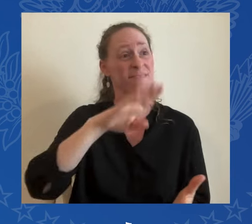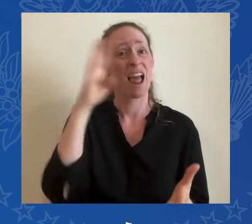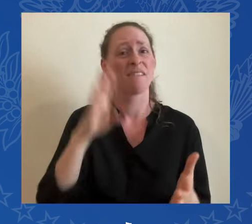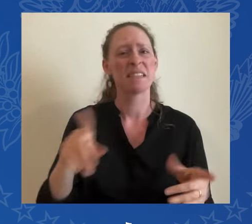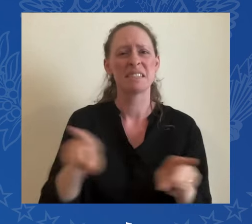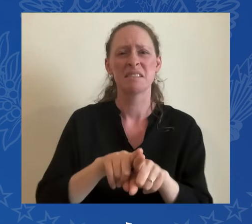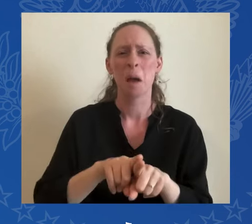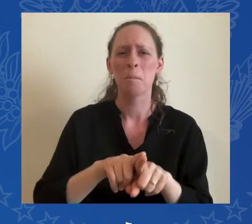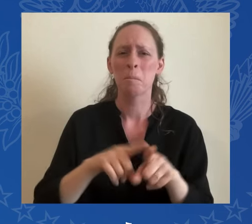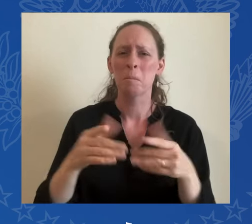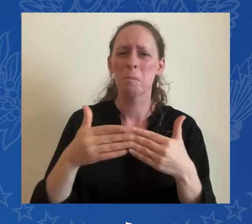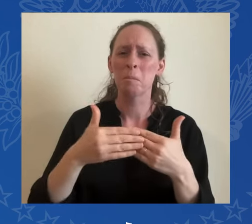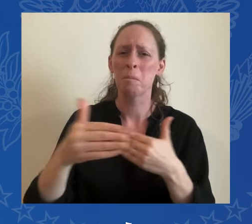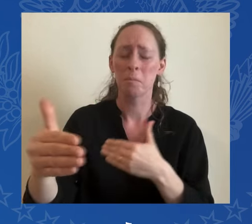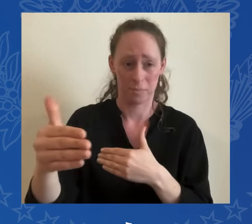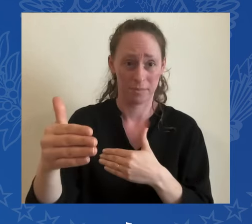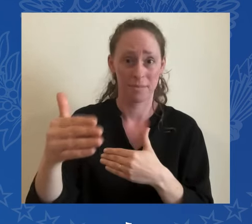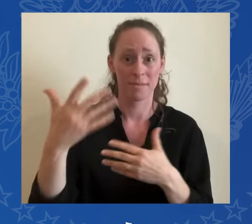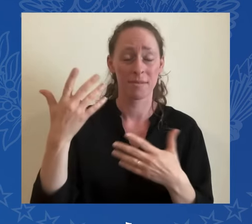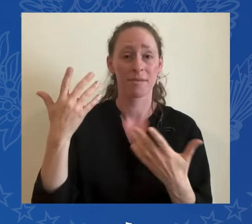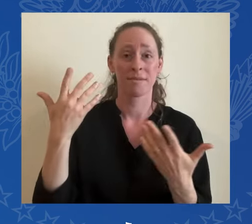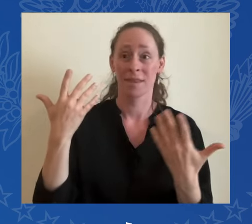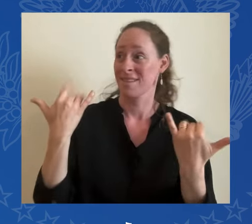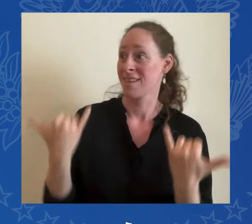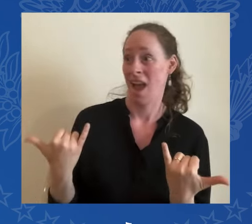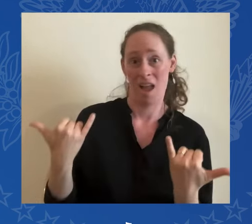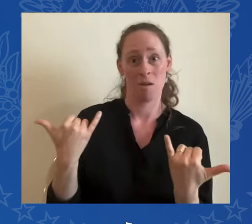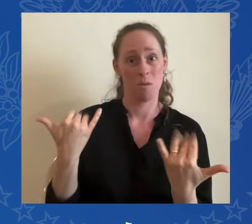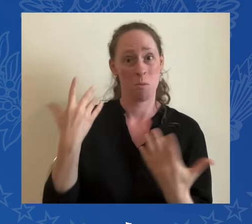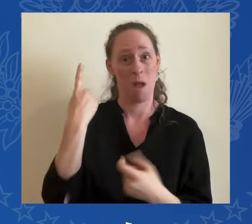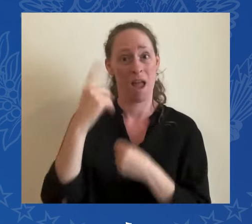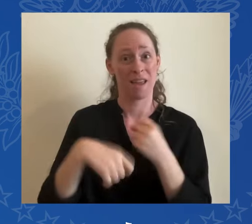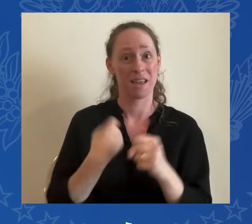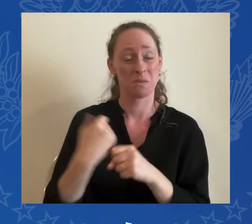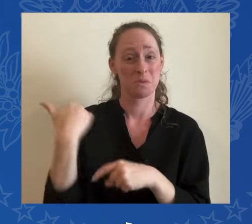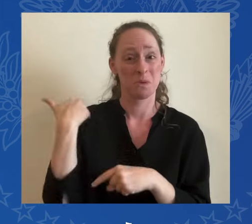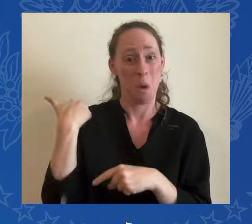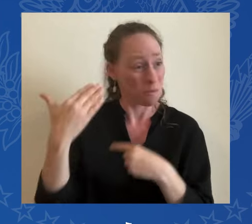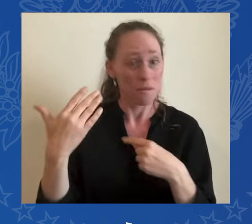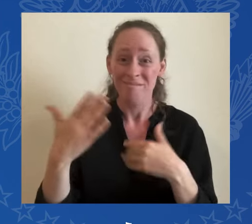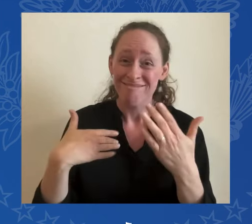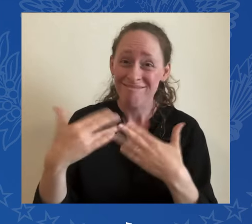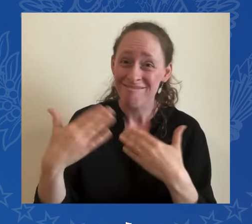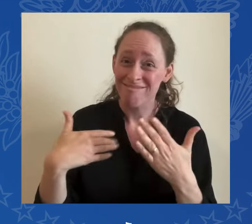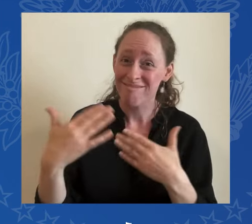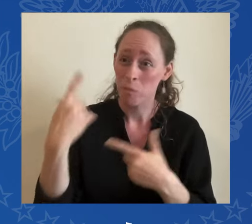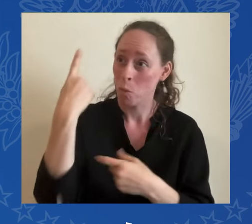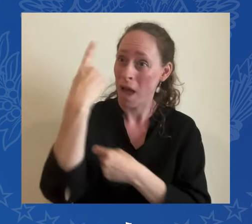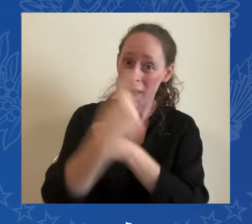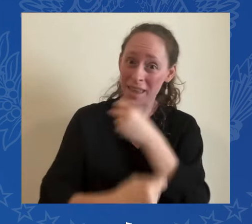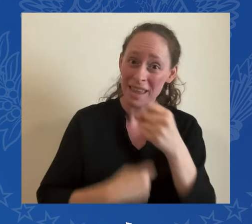A year of missed birthdays and holidays, school plays, soccer games. Just that